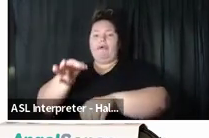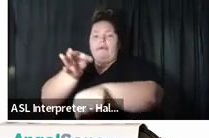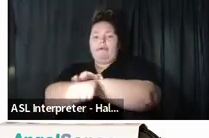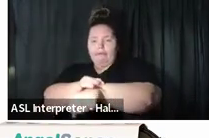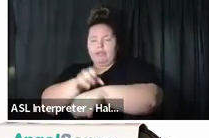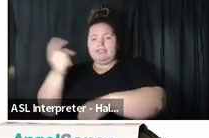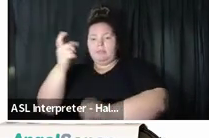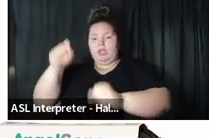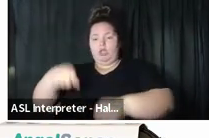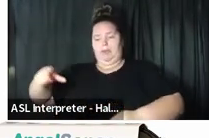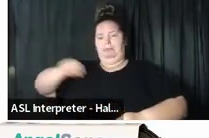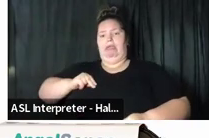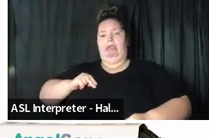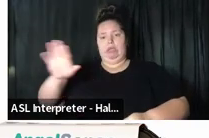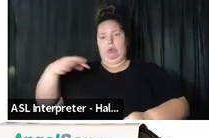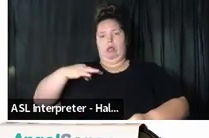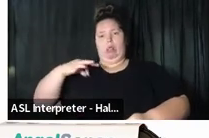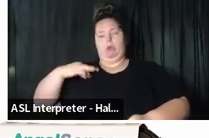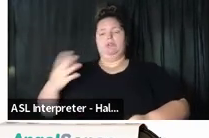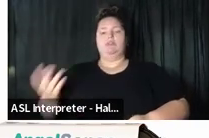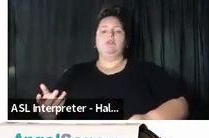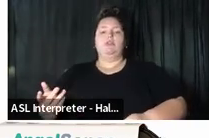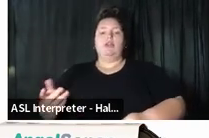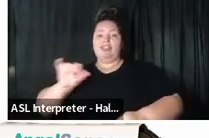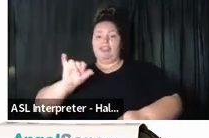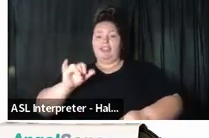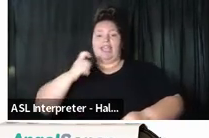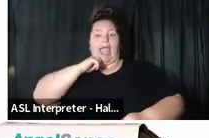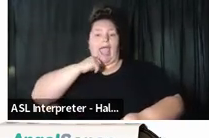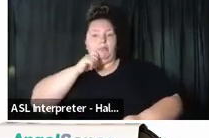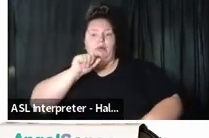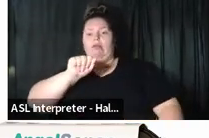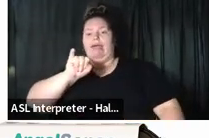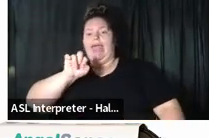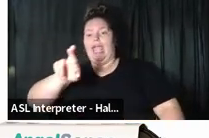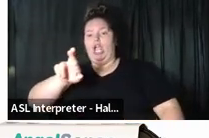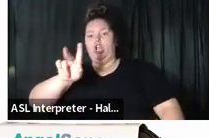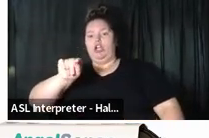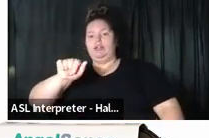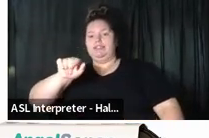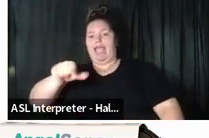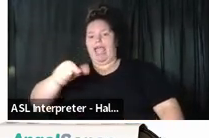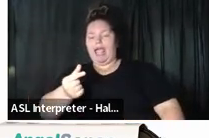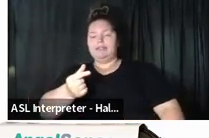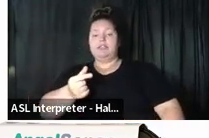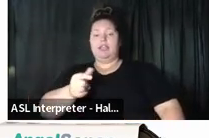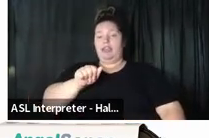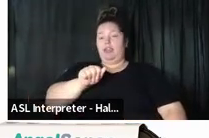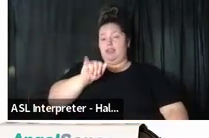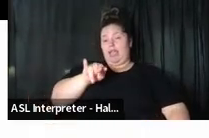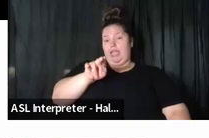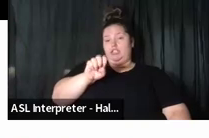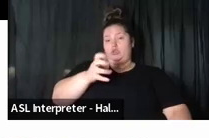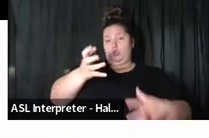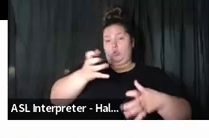clothing. Things like the Apple AirTags. Ajaunè, did you want to talk about the